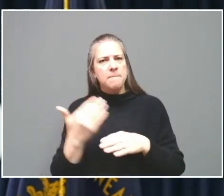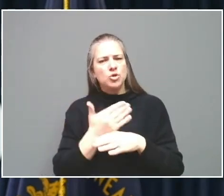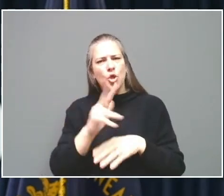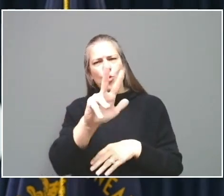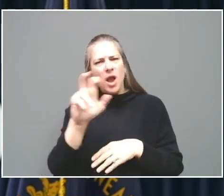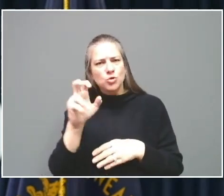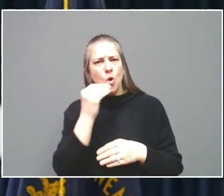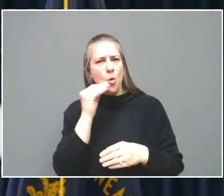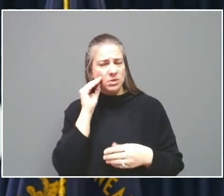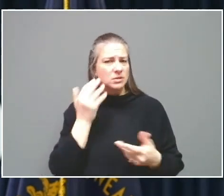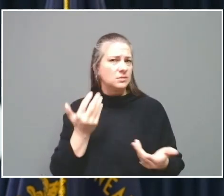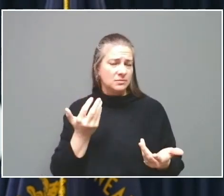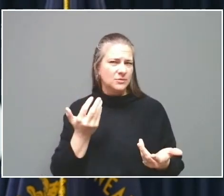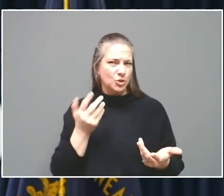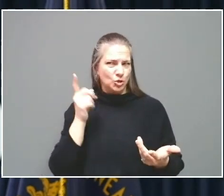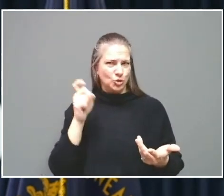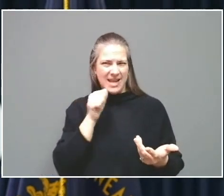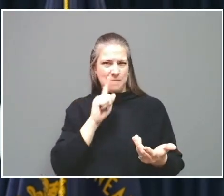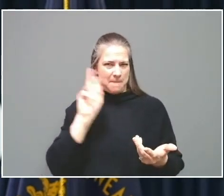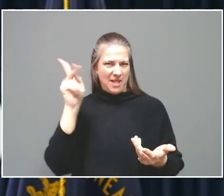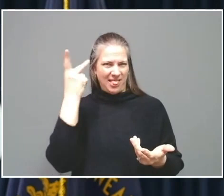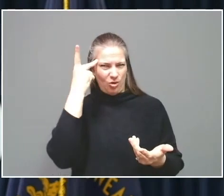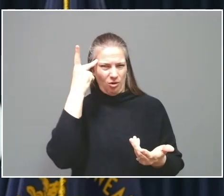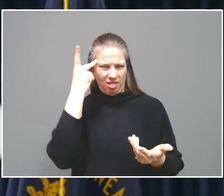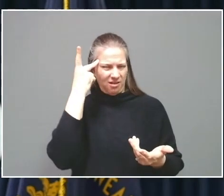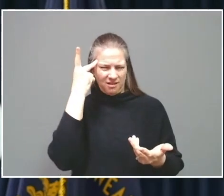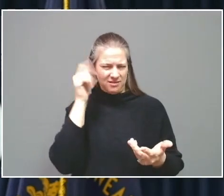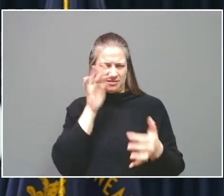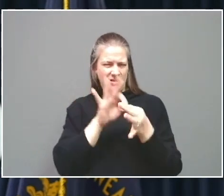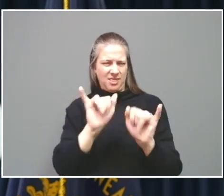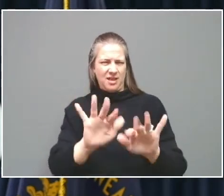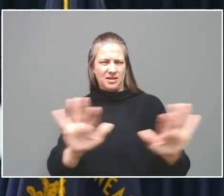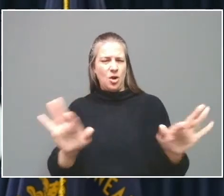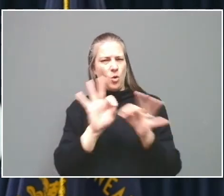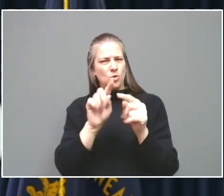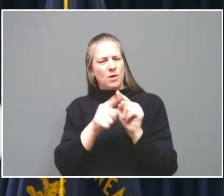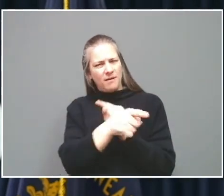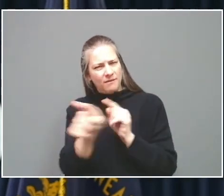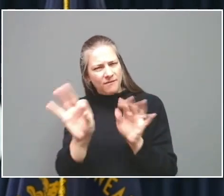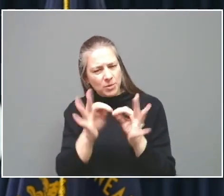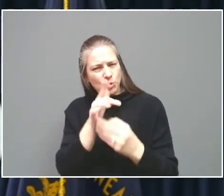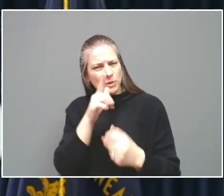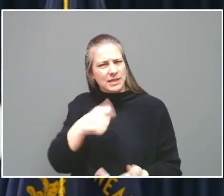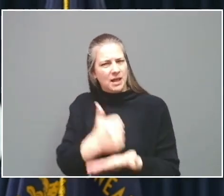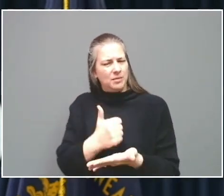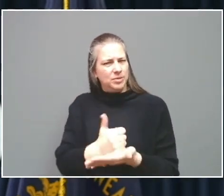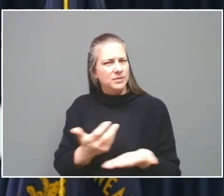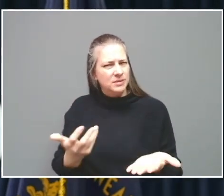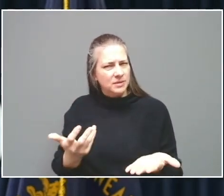homes. This shouldn't be political. It should be about the families that are getting that help. But we're always